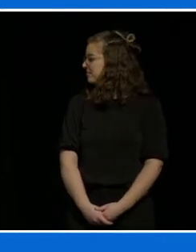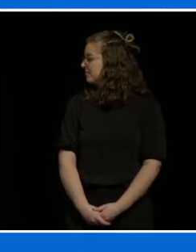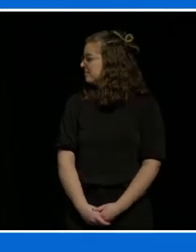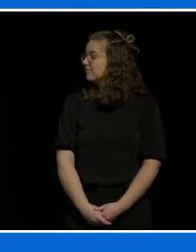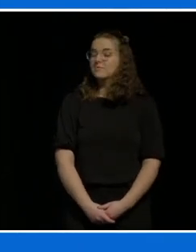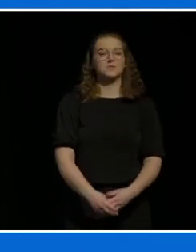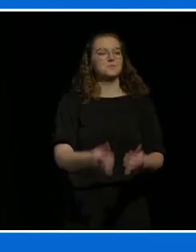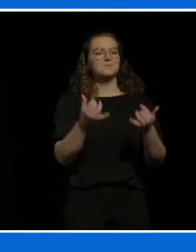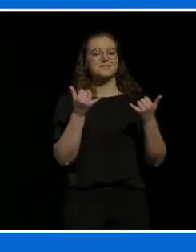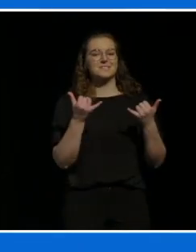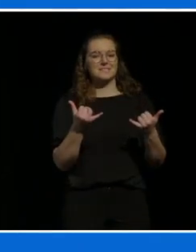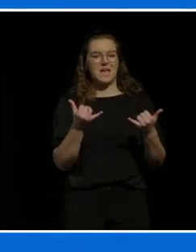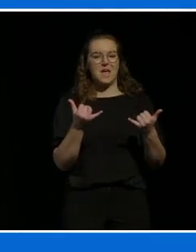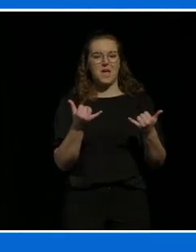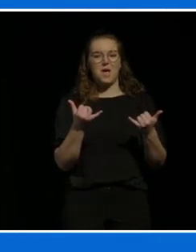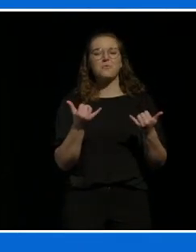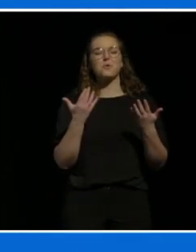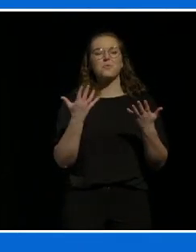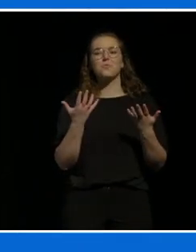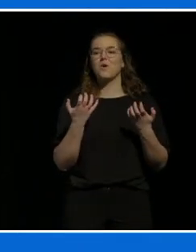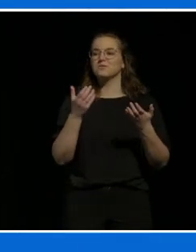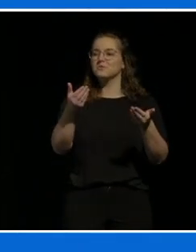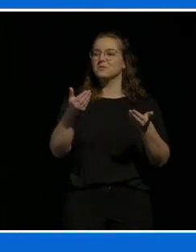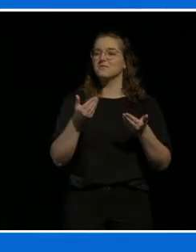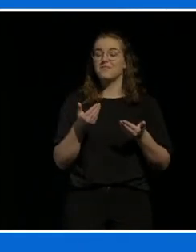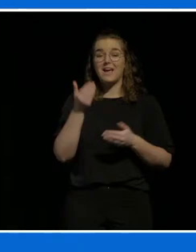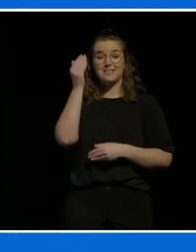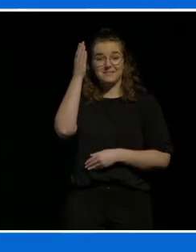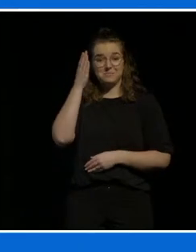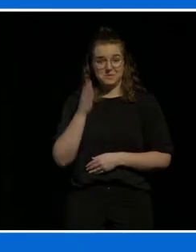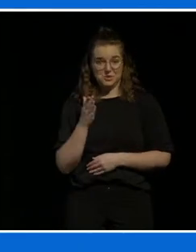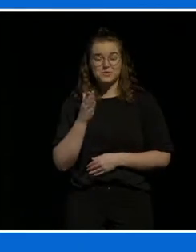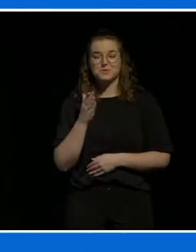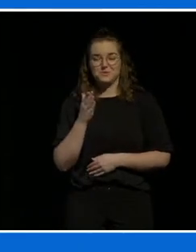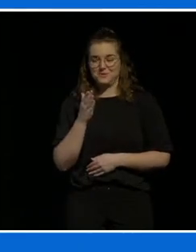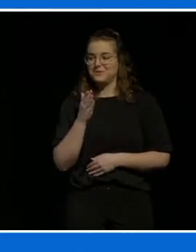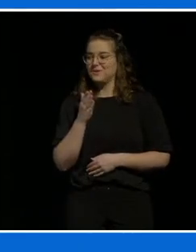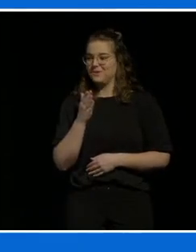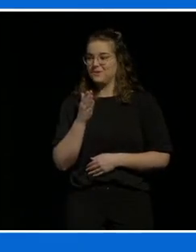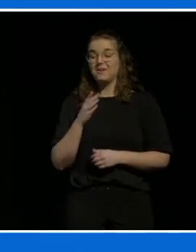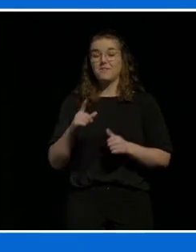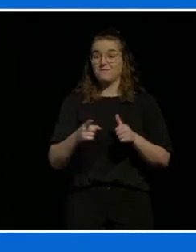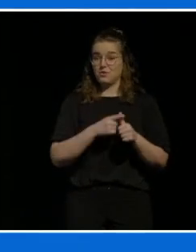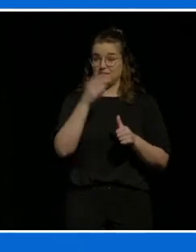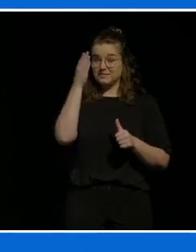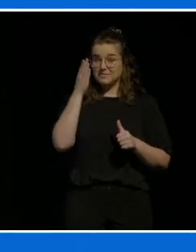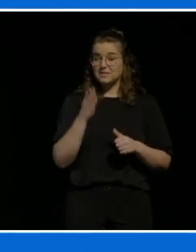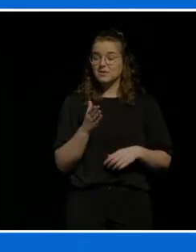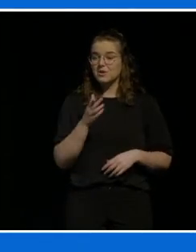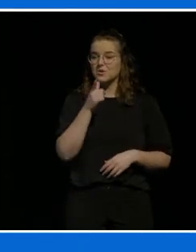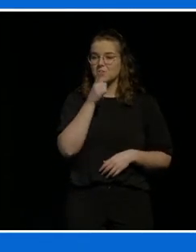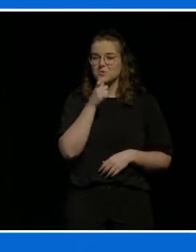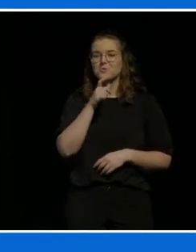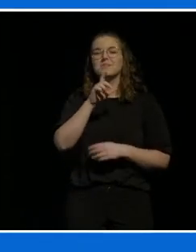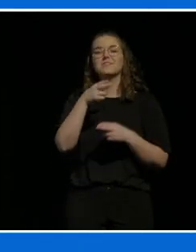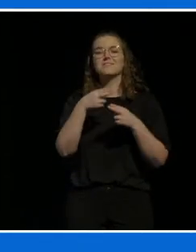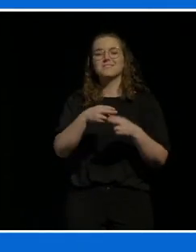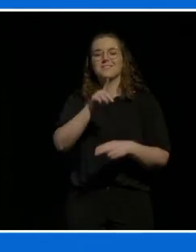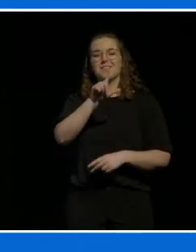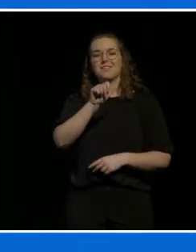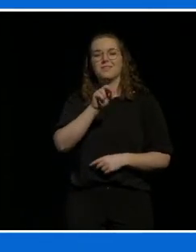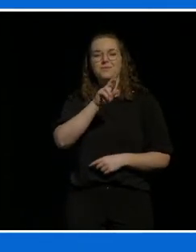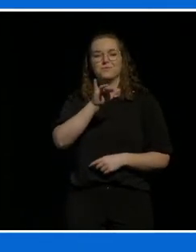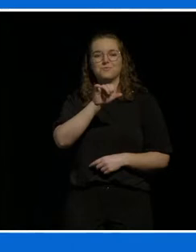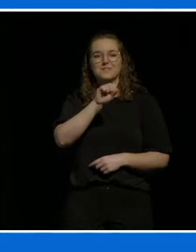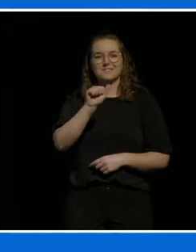So now I'd like to call to the stage our speakers for this event. And so our first speaker is Larissa May, who is